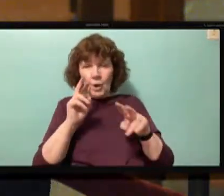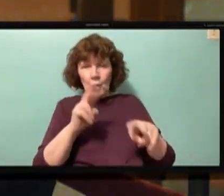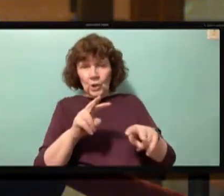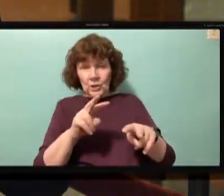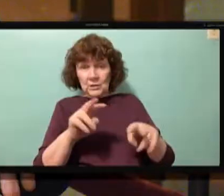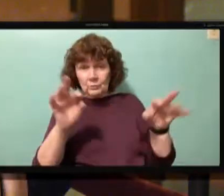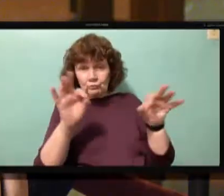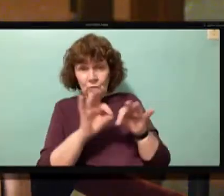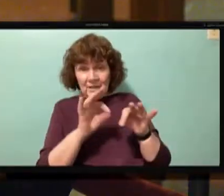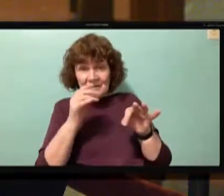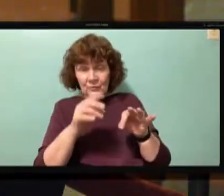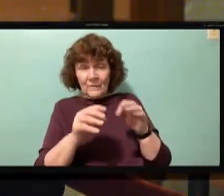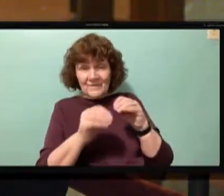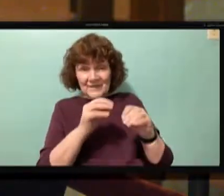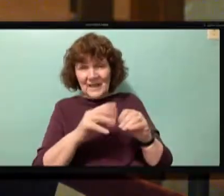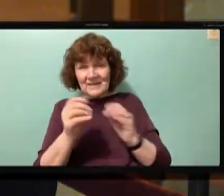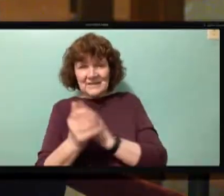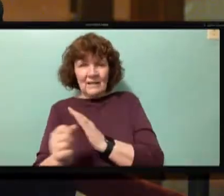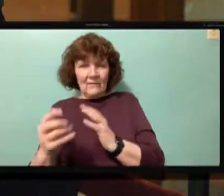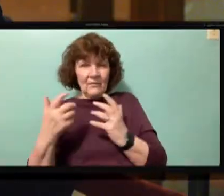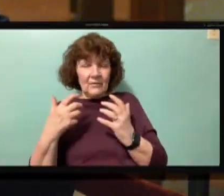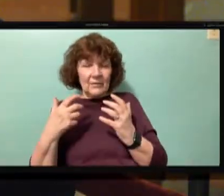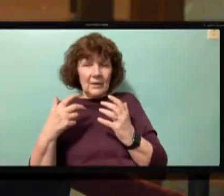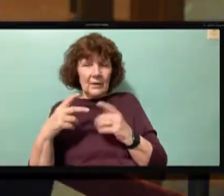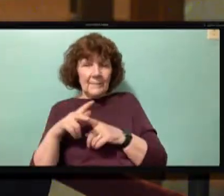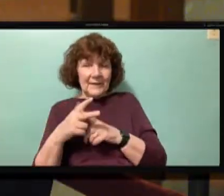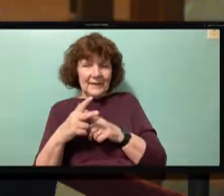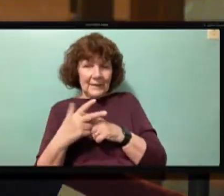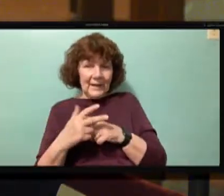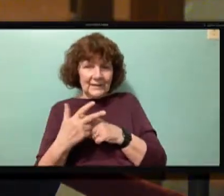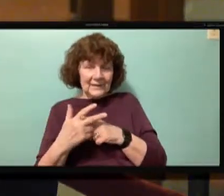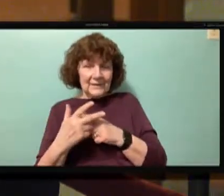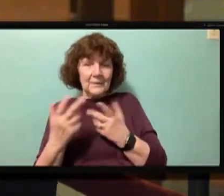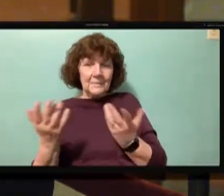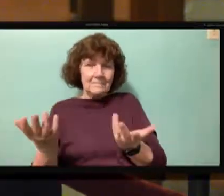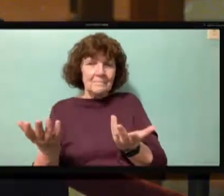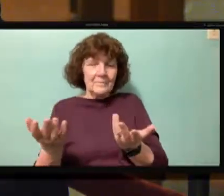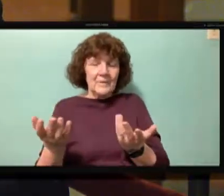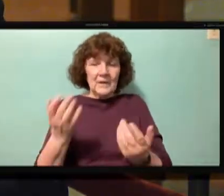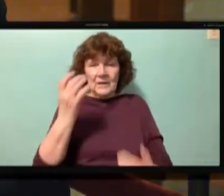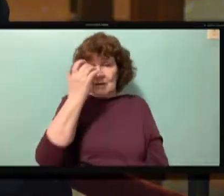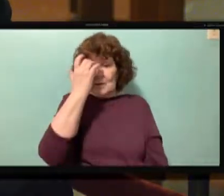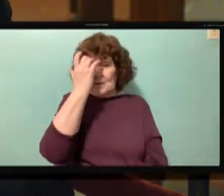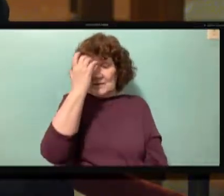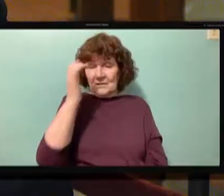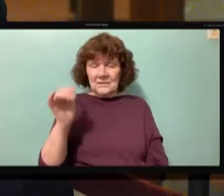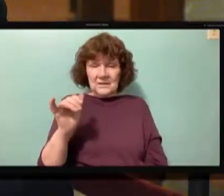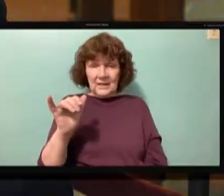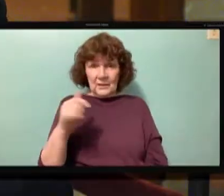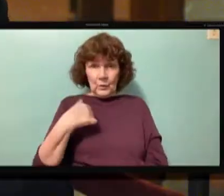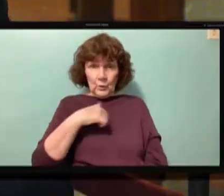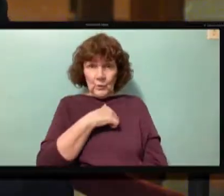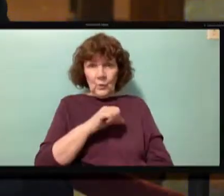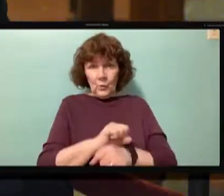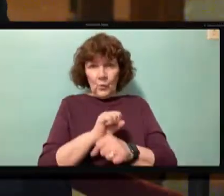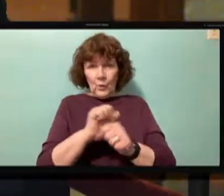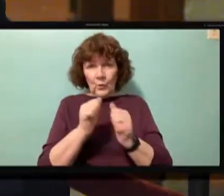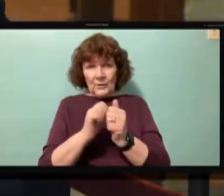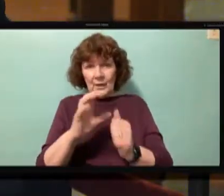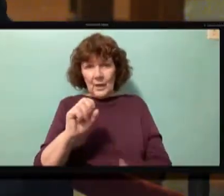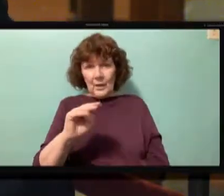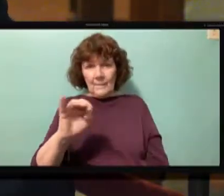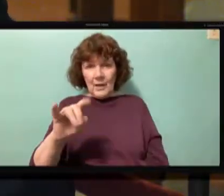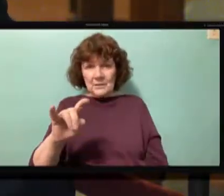Right, sure. IFB is when we're really commodities, right? It's this. If we have a spec for rock salt. Yeah. We